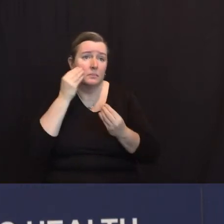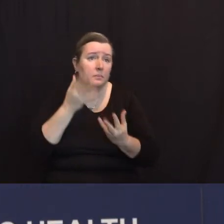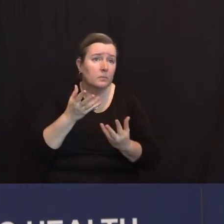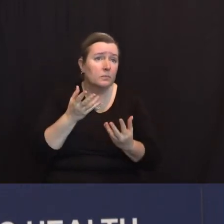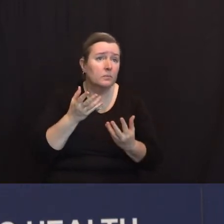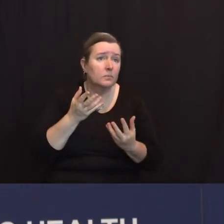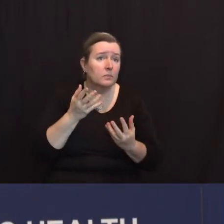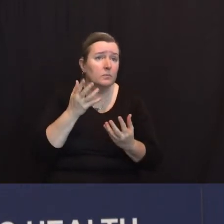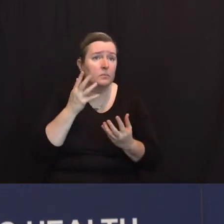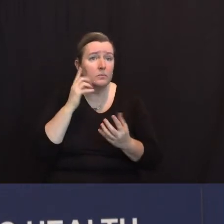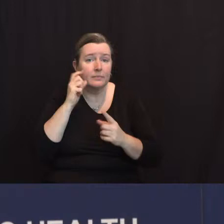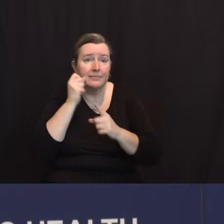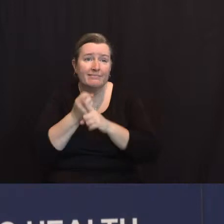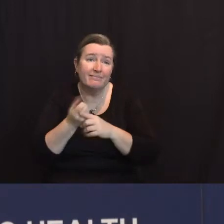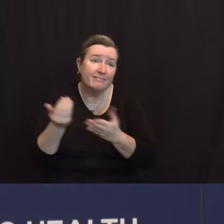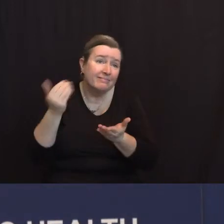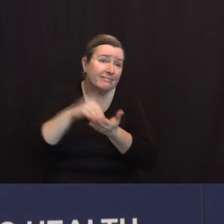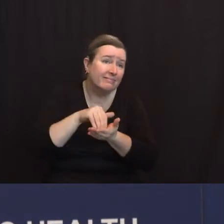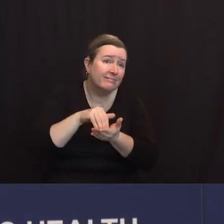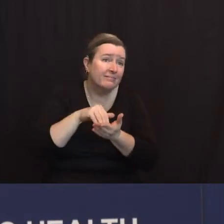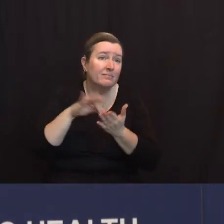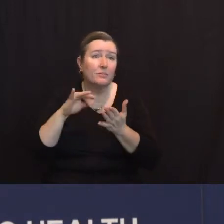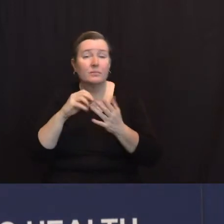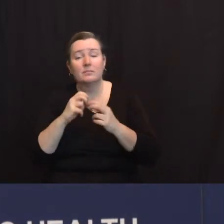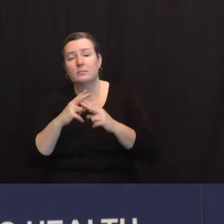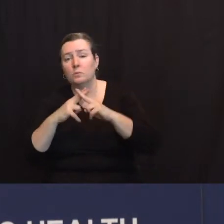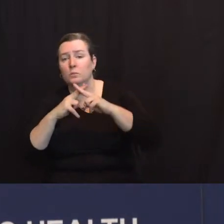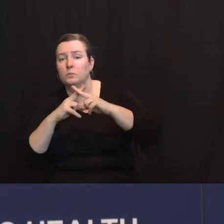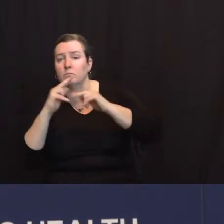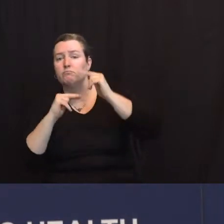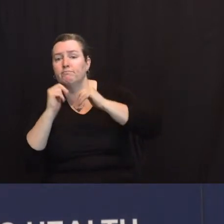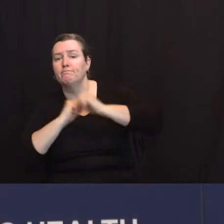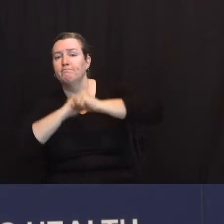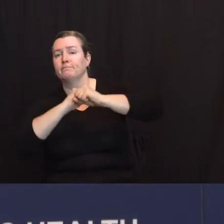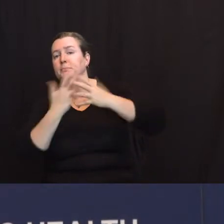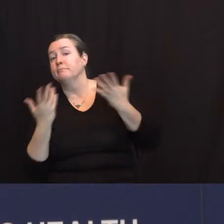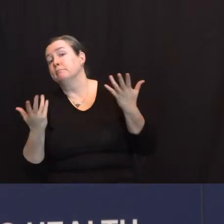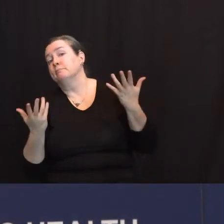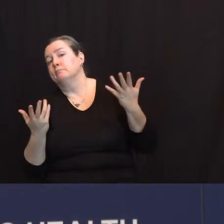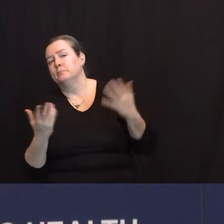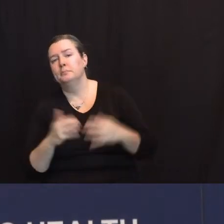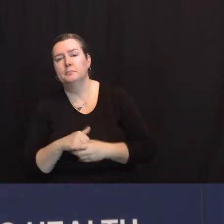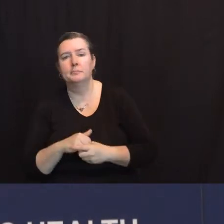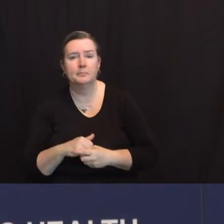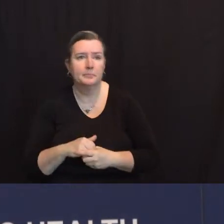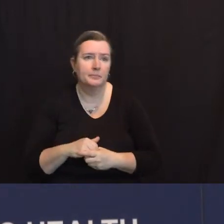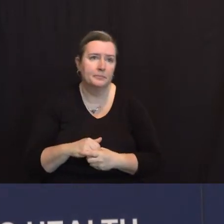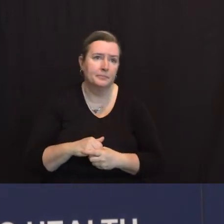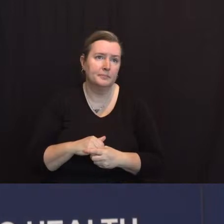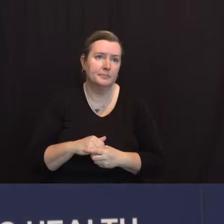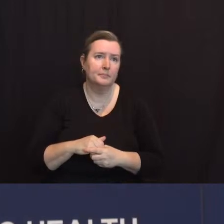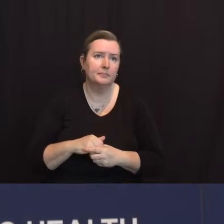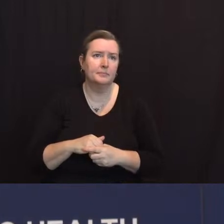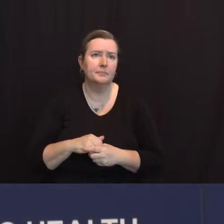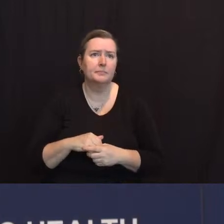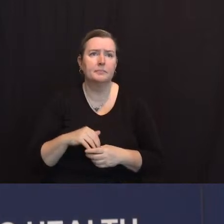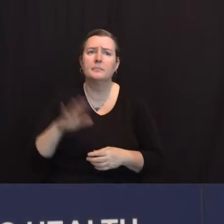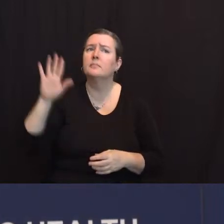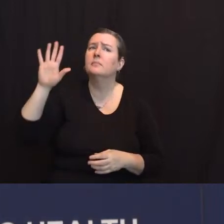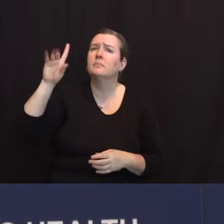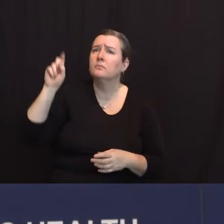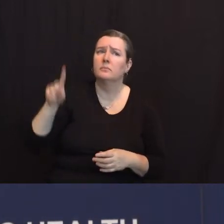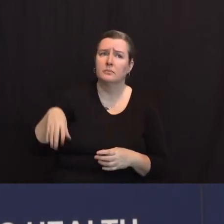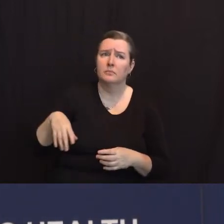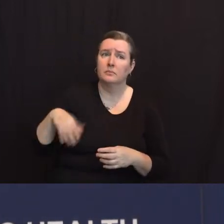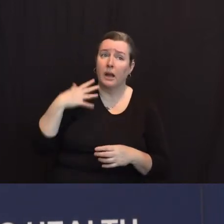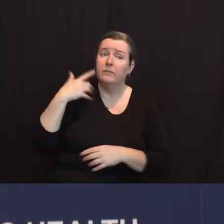an antibody test after you've been infected. What about, I'm sorry, what if you get vaccinated? Can you still